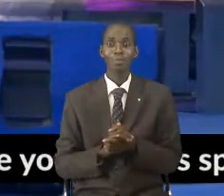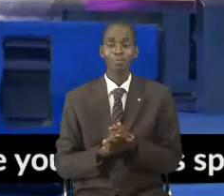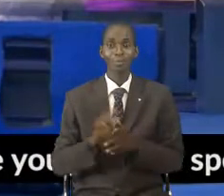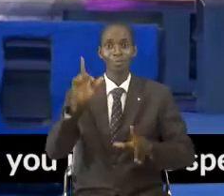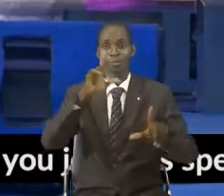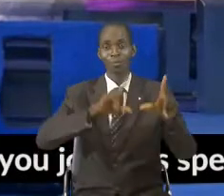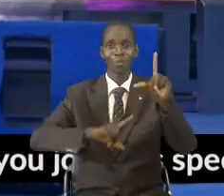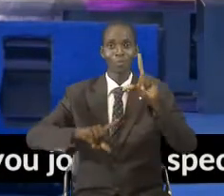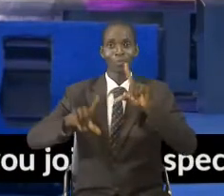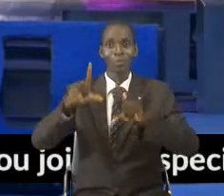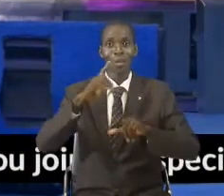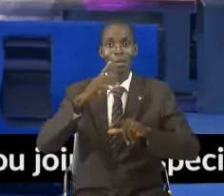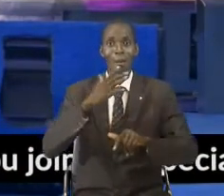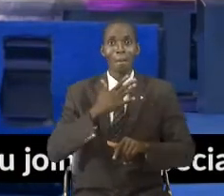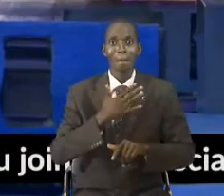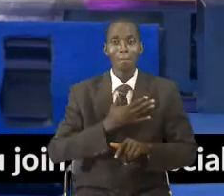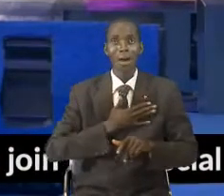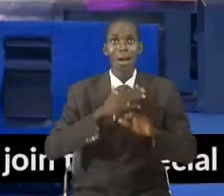Praise the Lord.